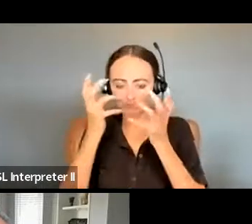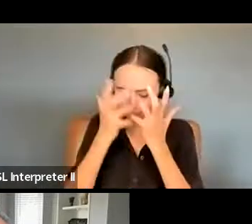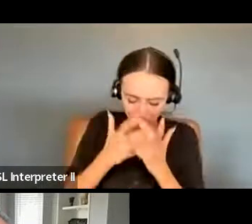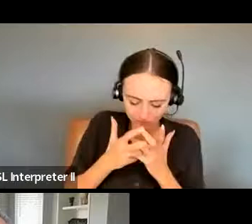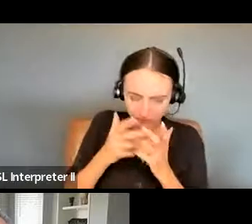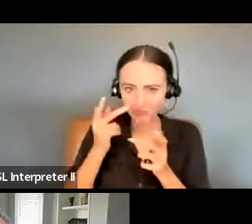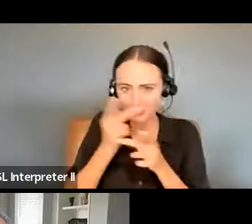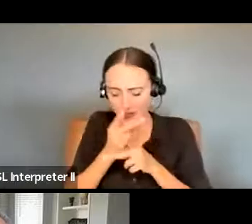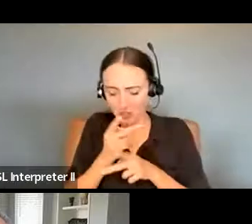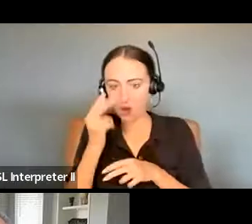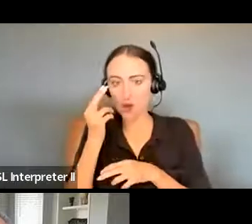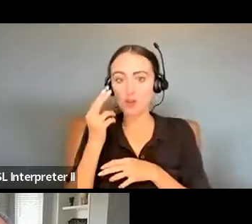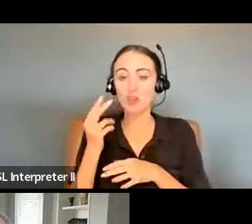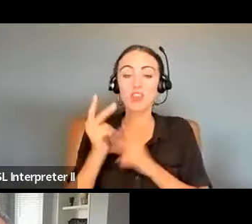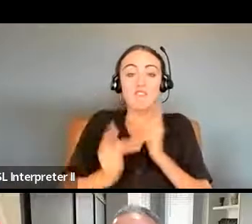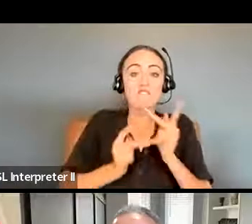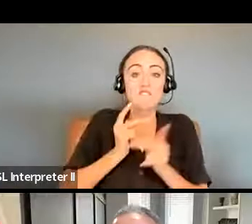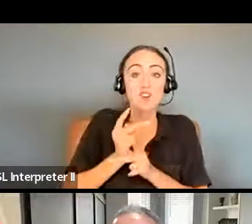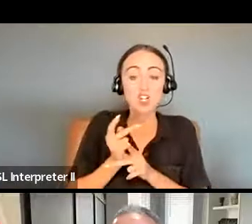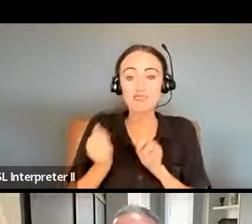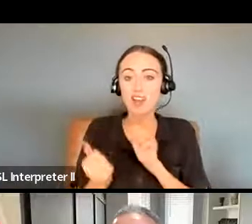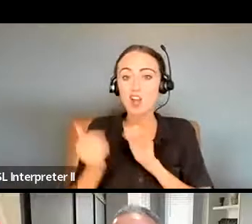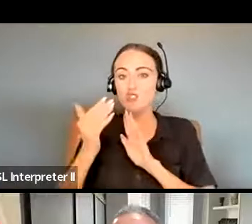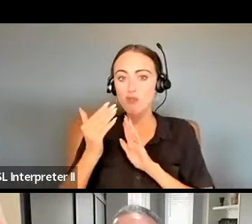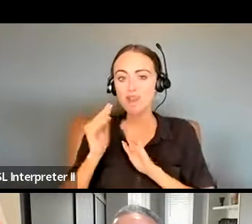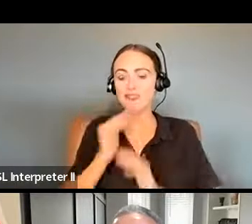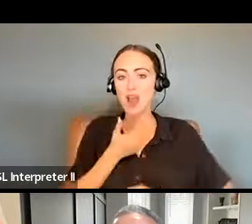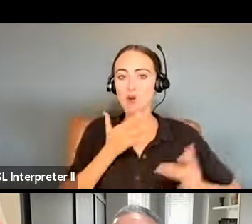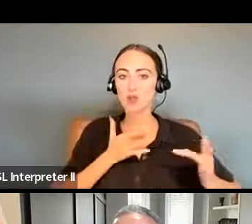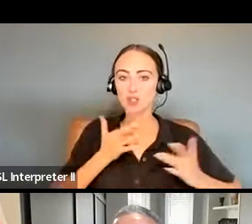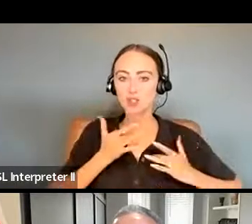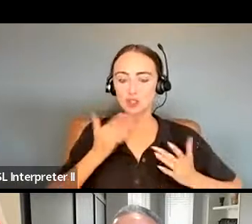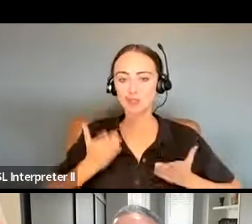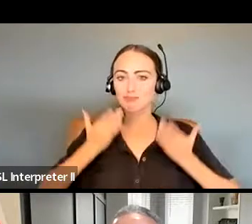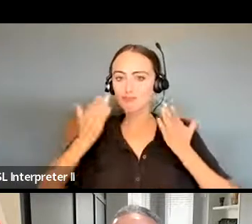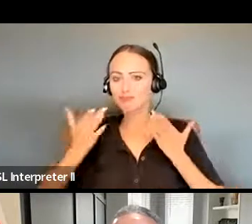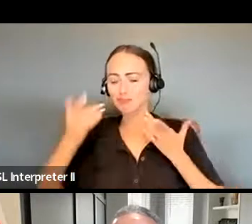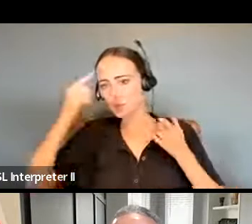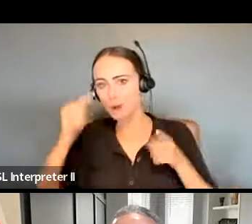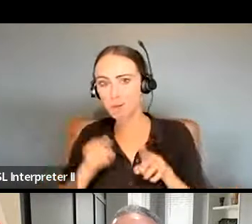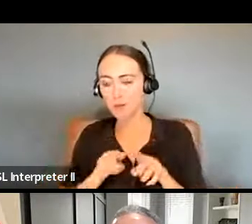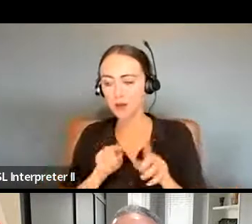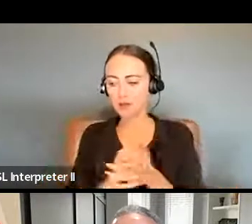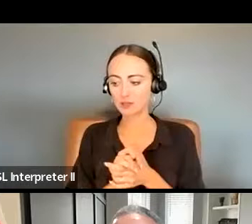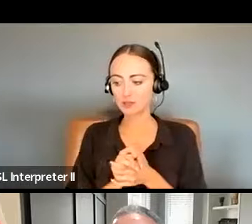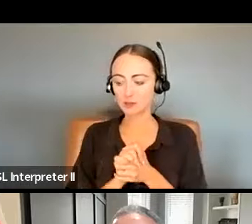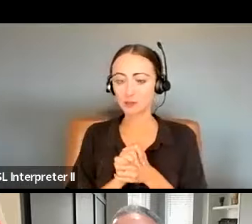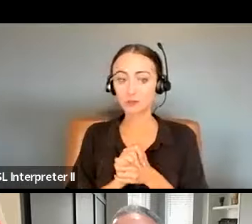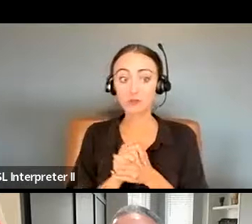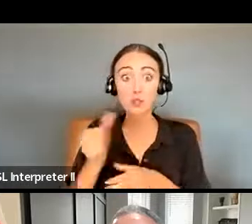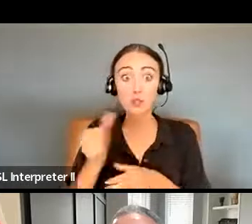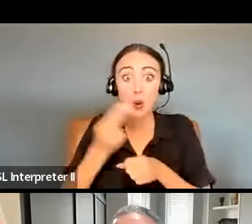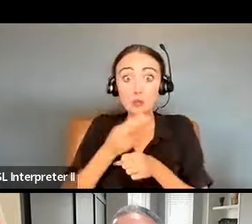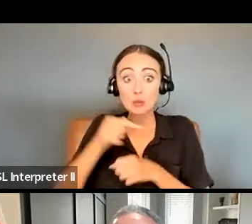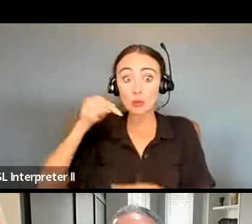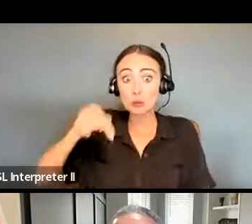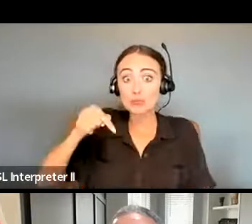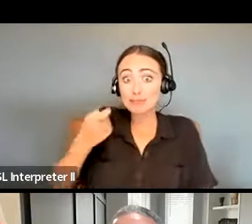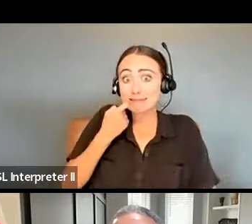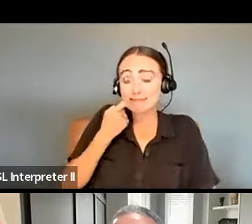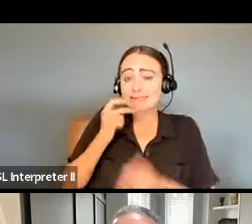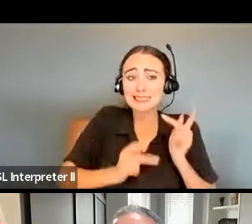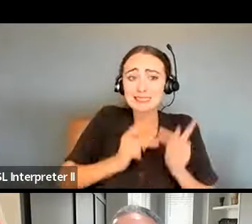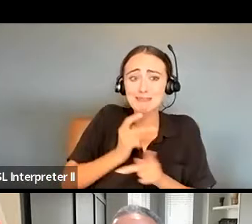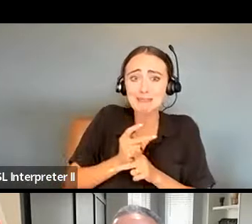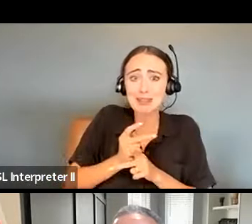version that addressed some of the concerns that had been raised in an effort to compromise. So don't use that latest version